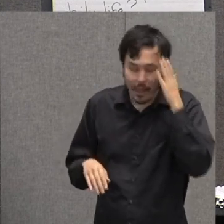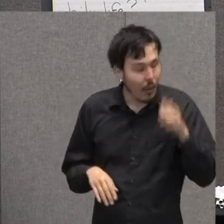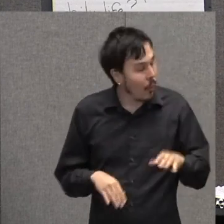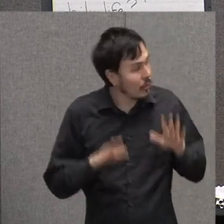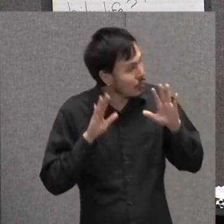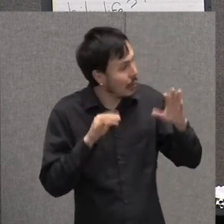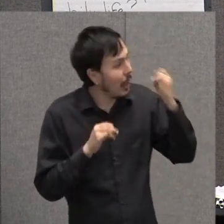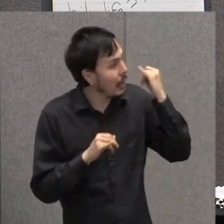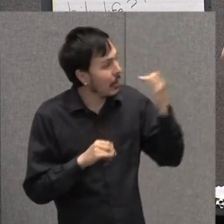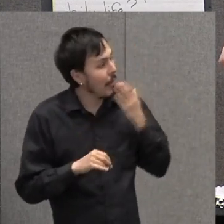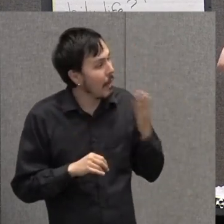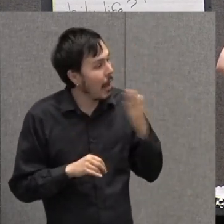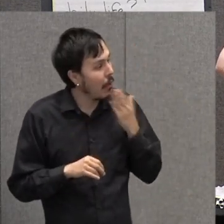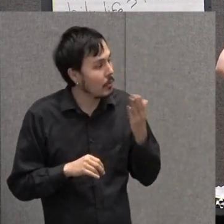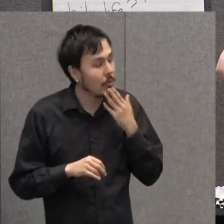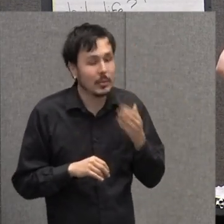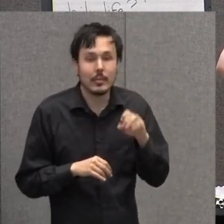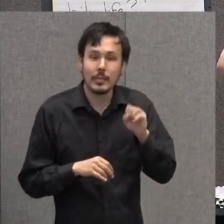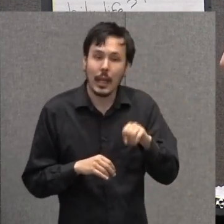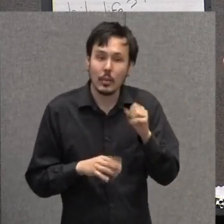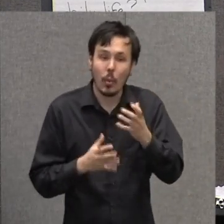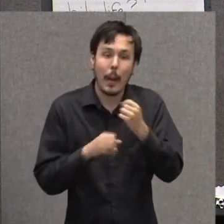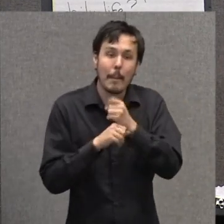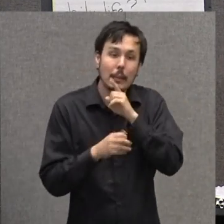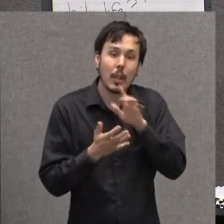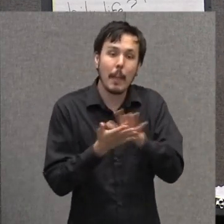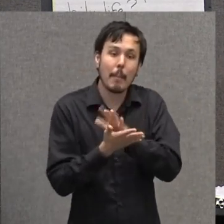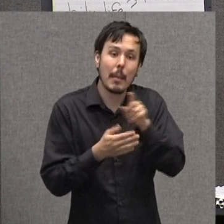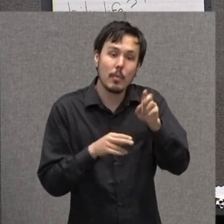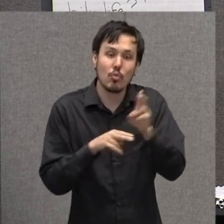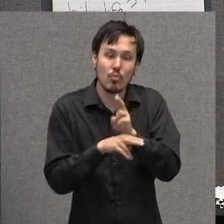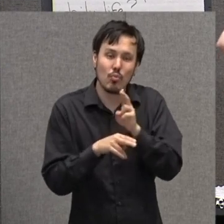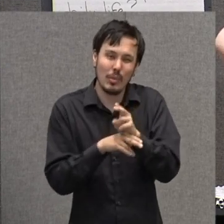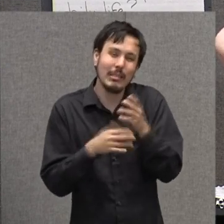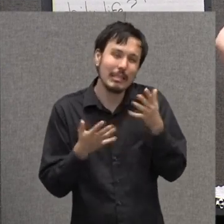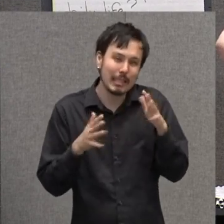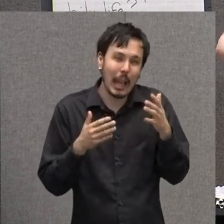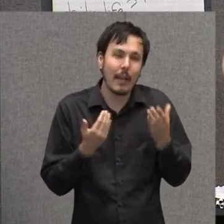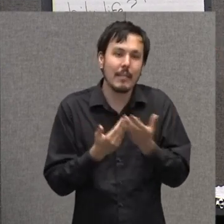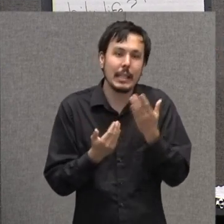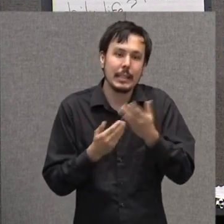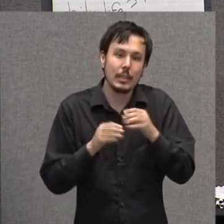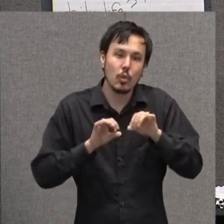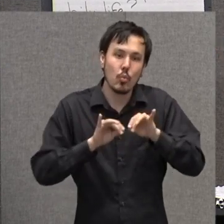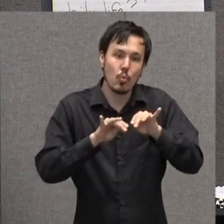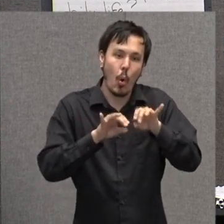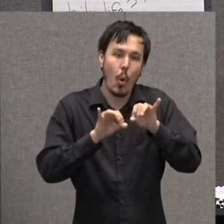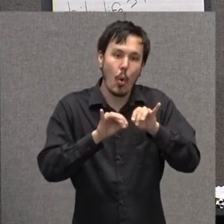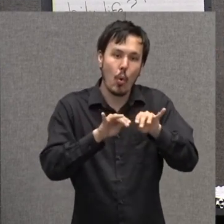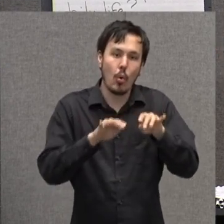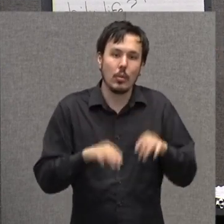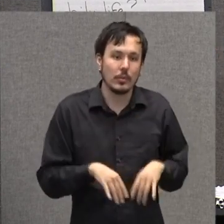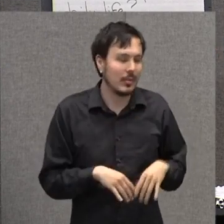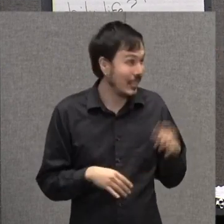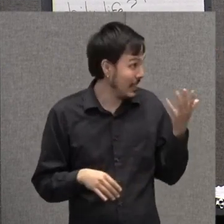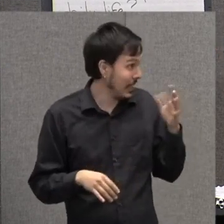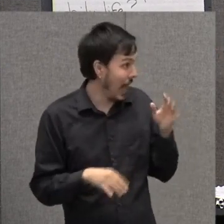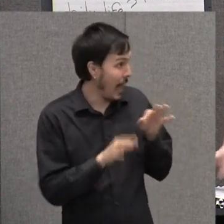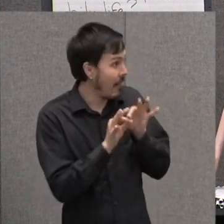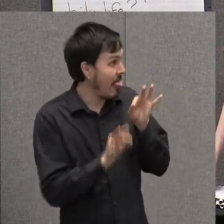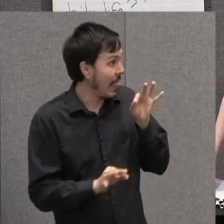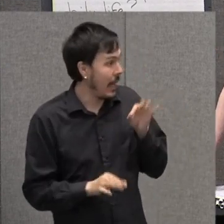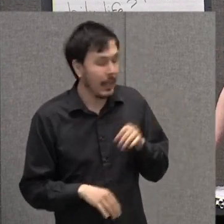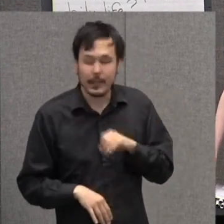Yeah. You want to make sure that the paper that you're using is fairly easy to roll. You want it to be thin. Right. You want it to be